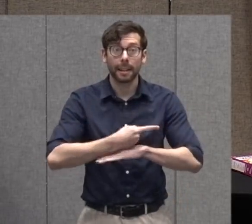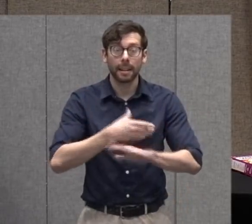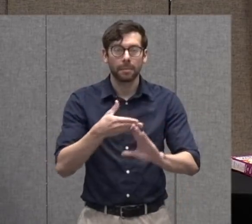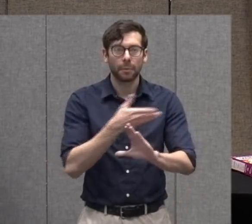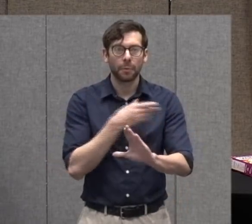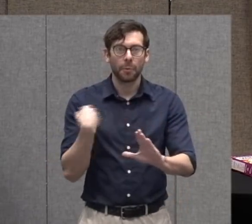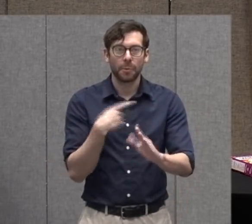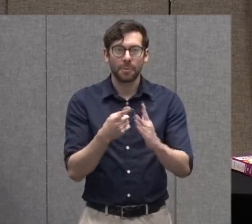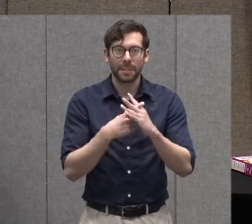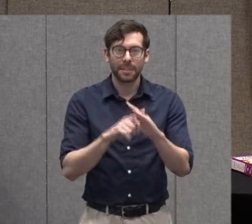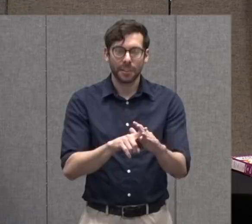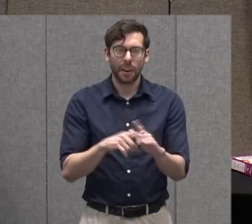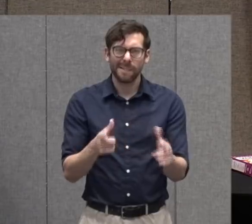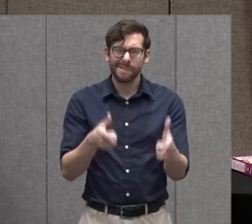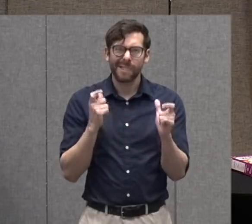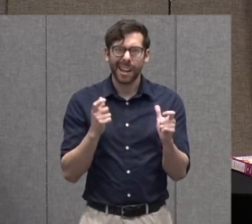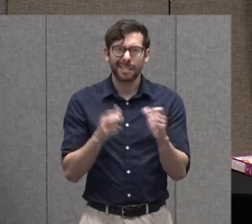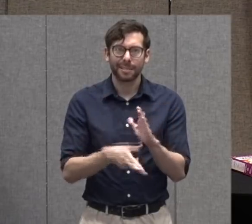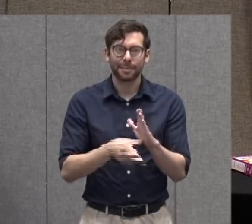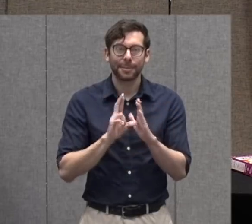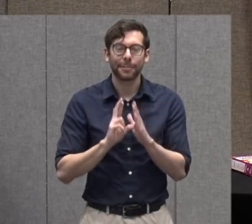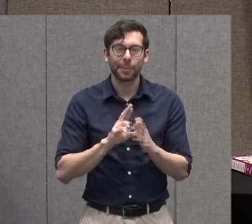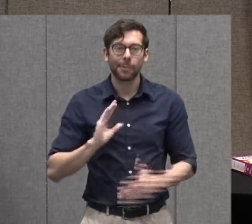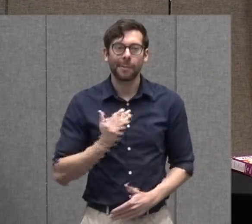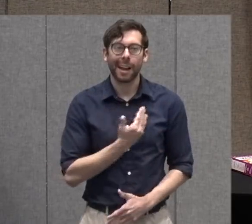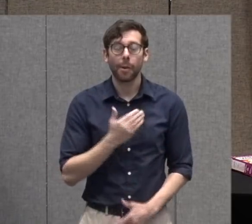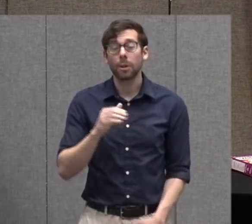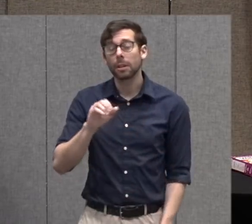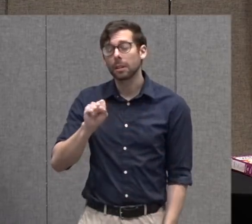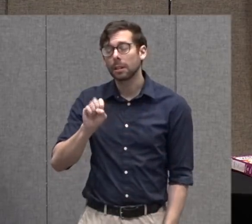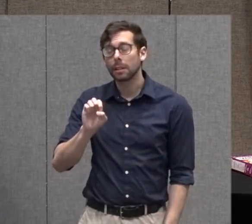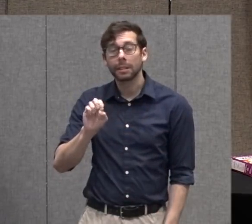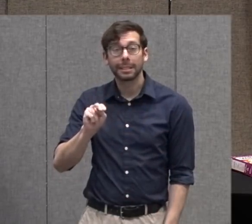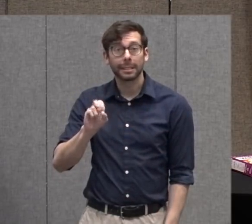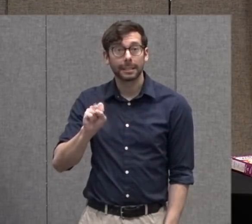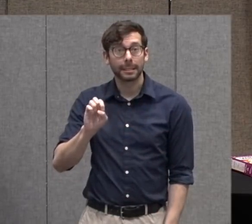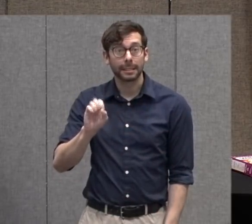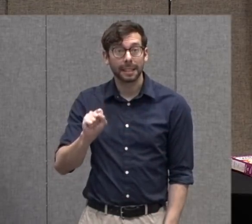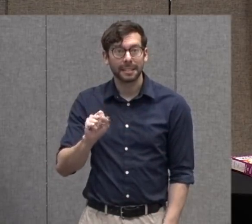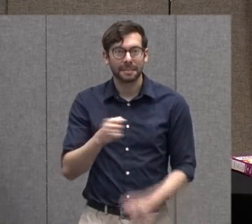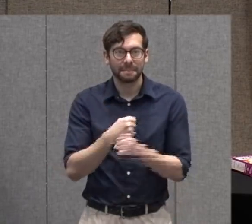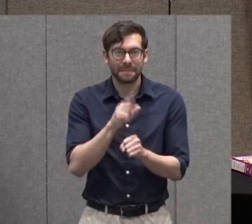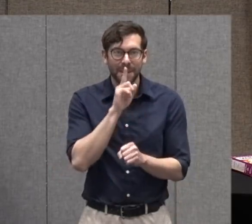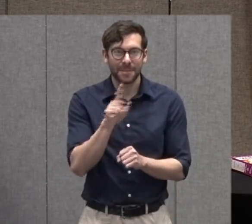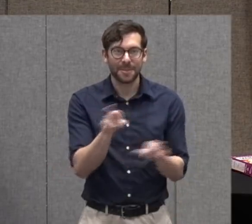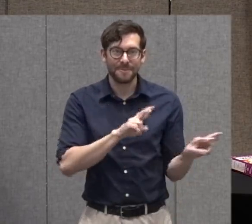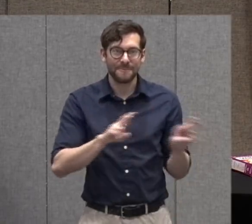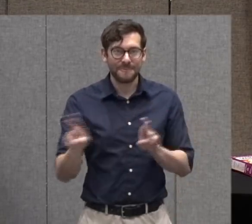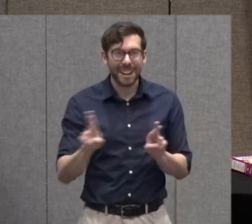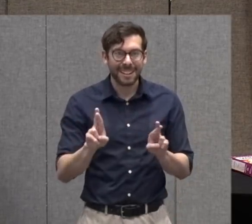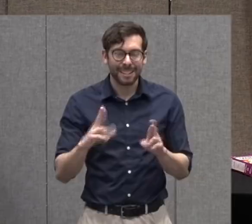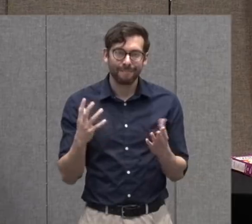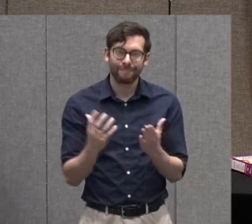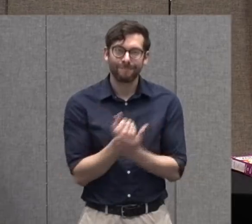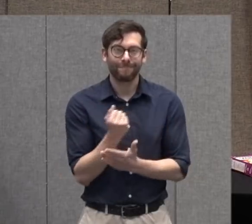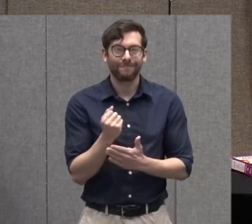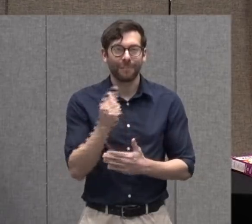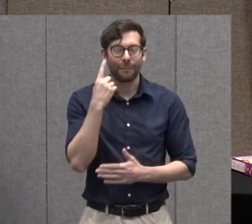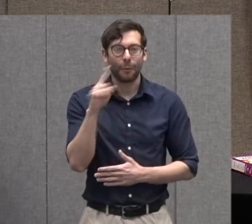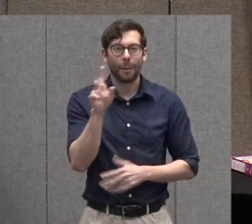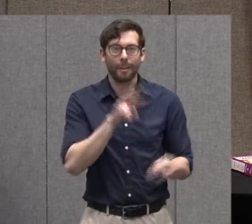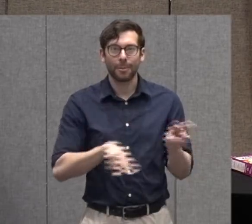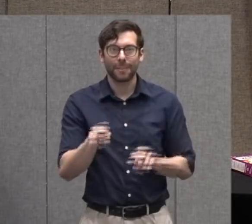let's do a quick review of our senses so that we make sure we have them ready to make observations.